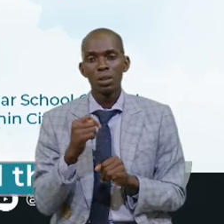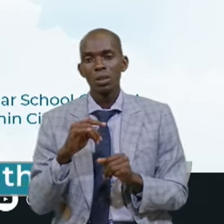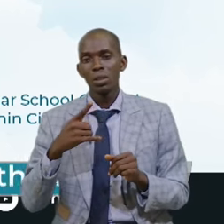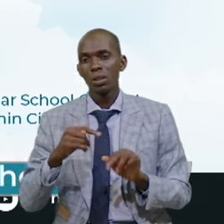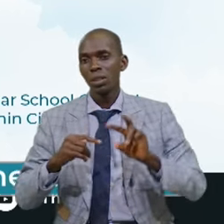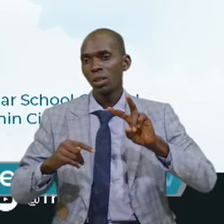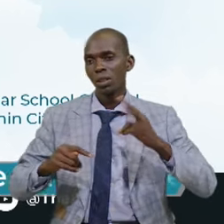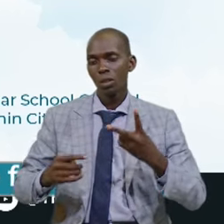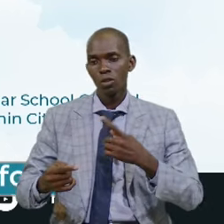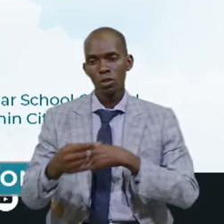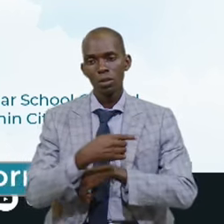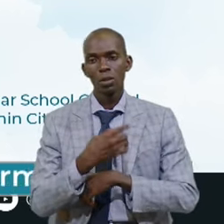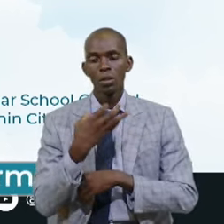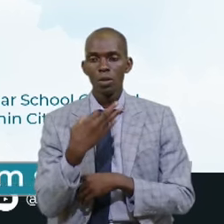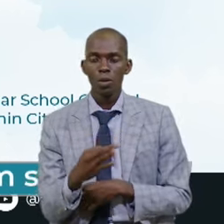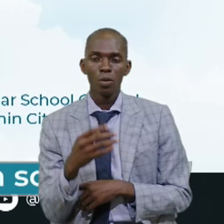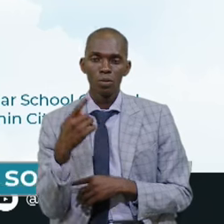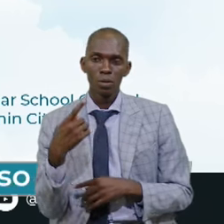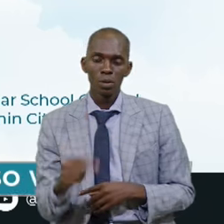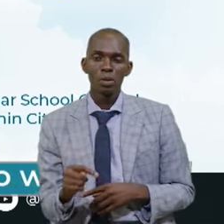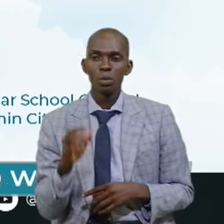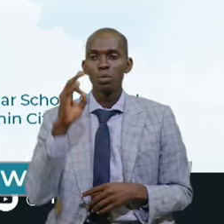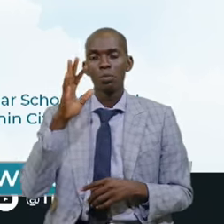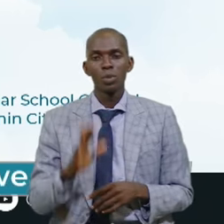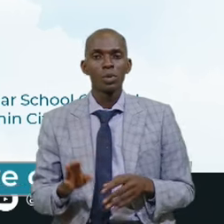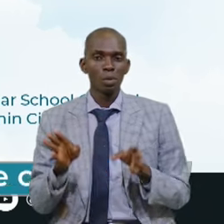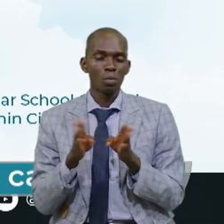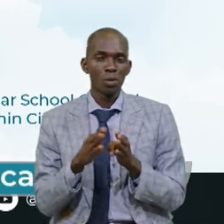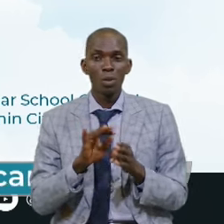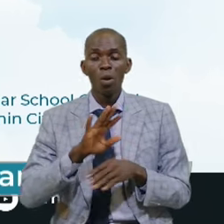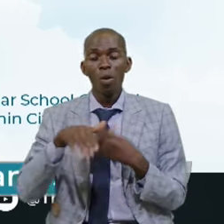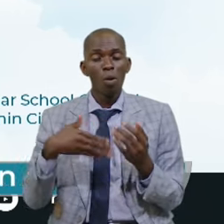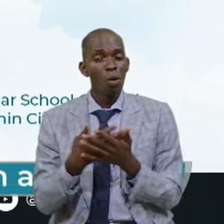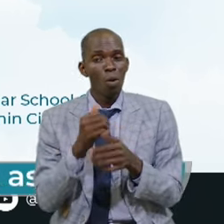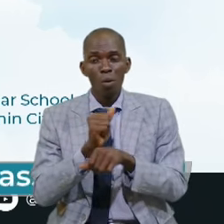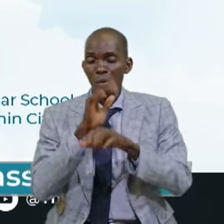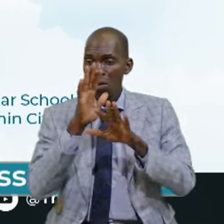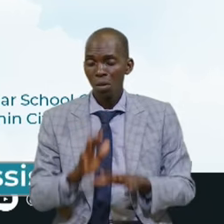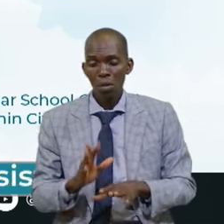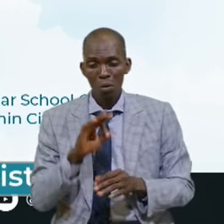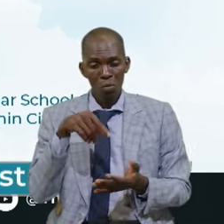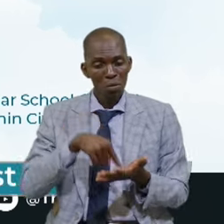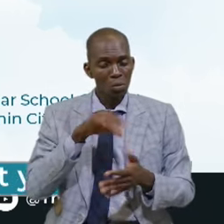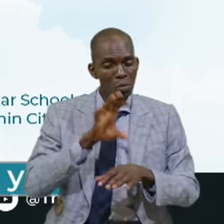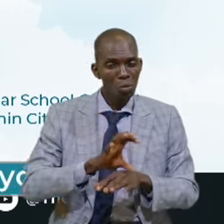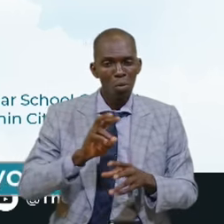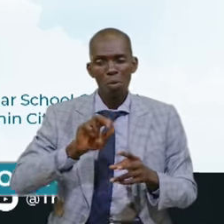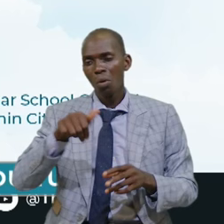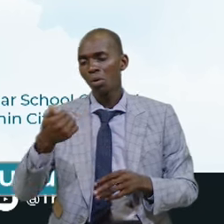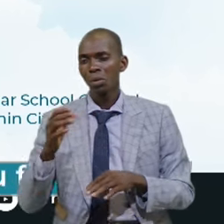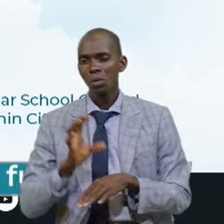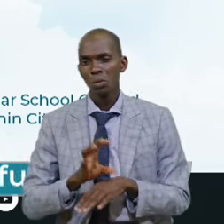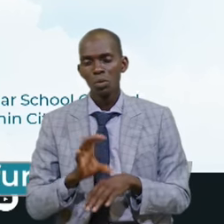forum. Please, all workers were expected to be there, whether in a deeper life or other churches. You are